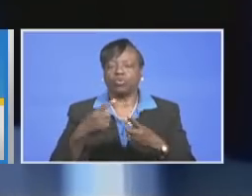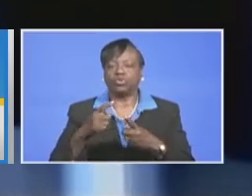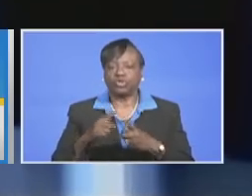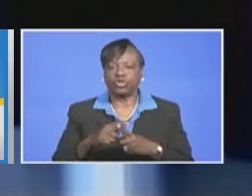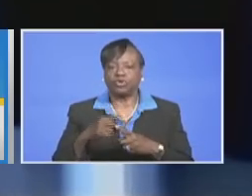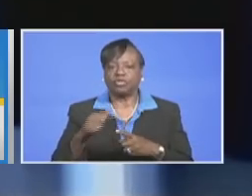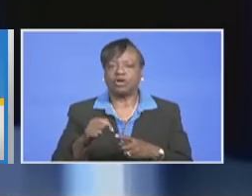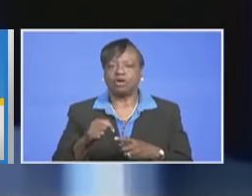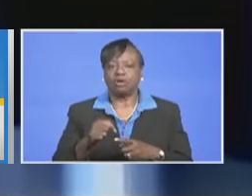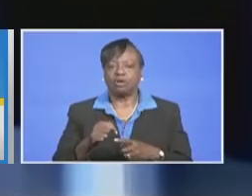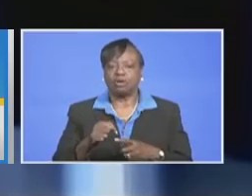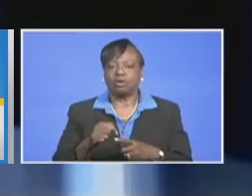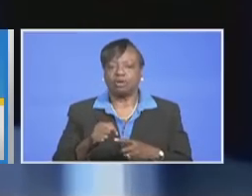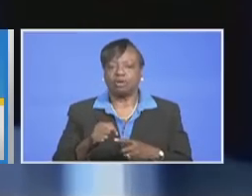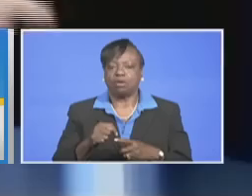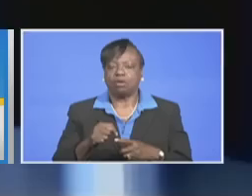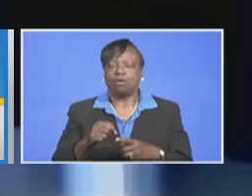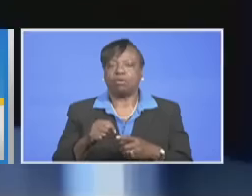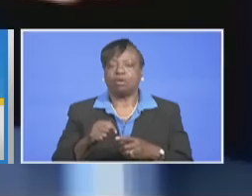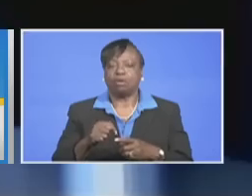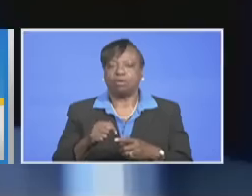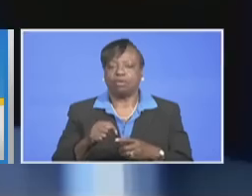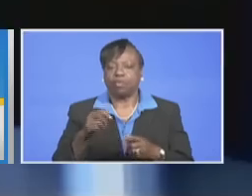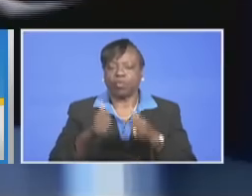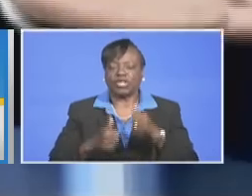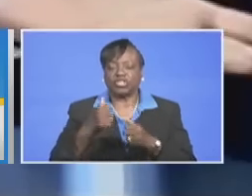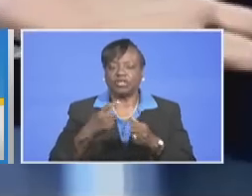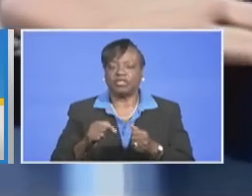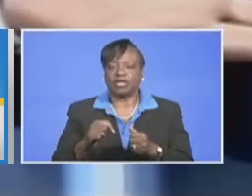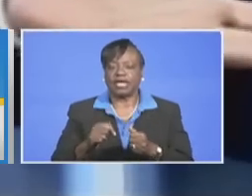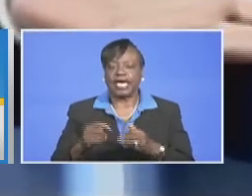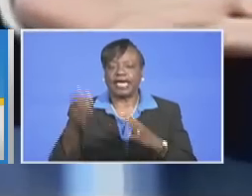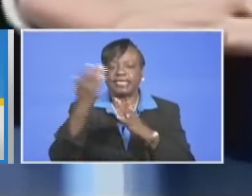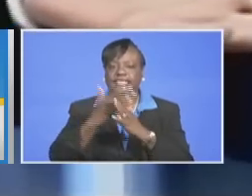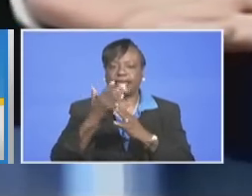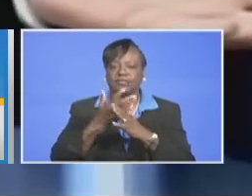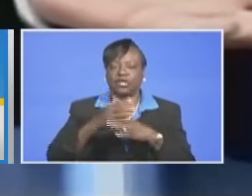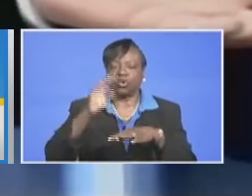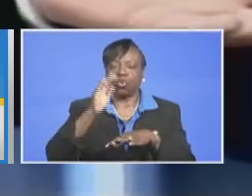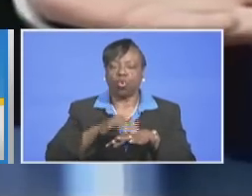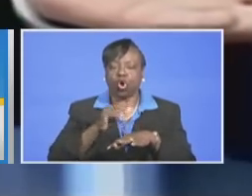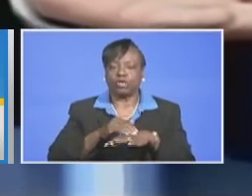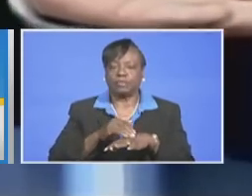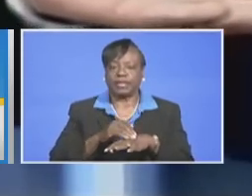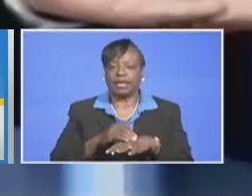in respect of which an interception warrant can be applied for.